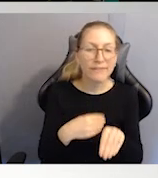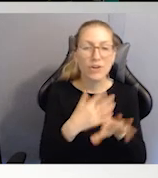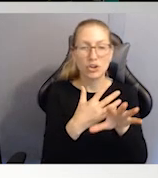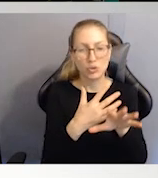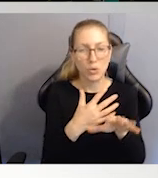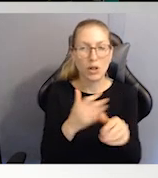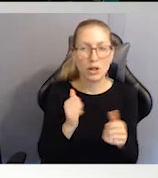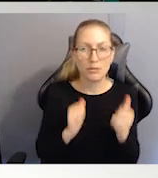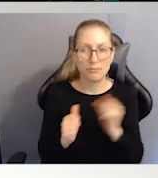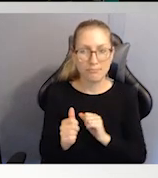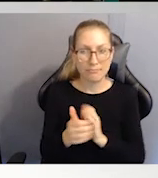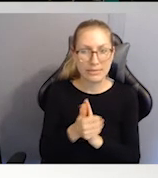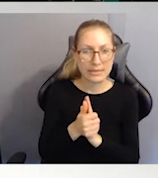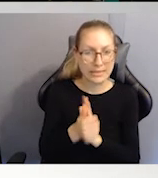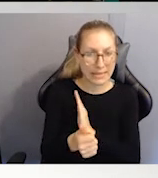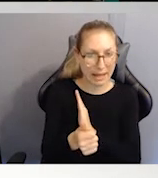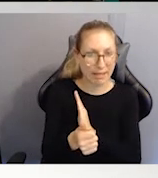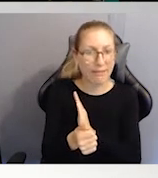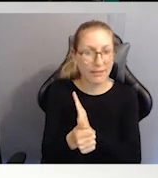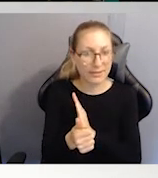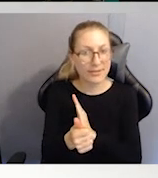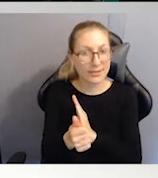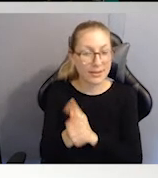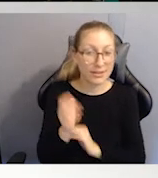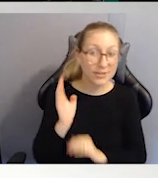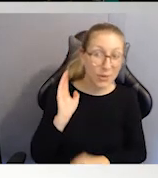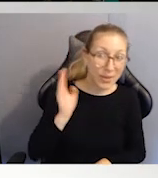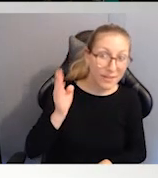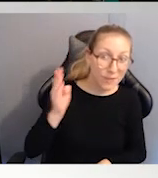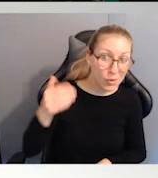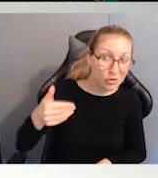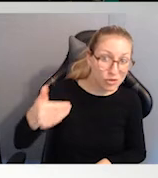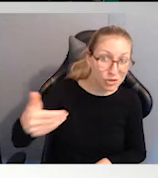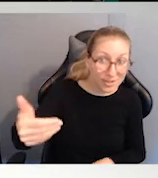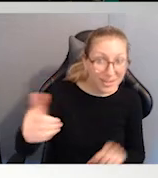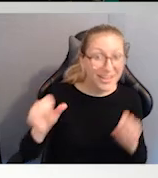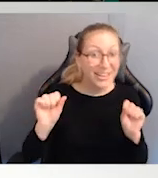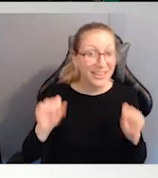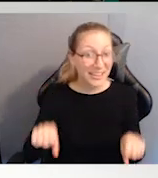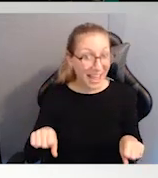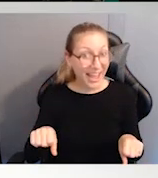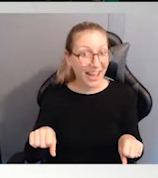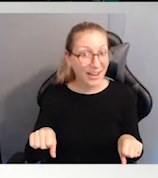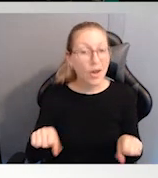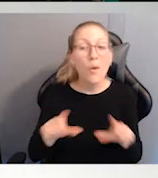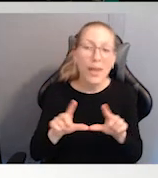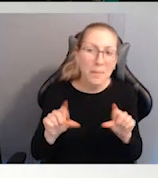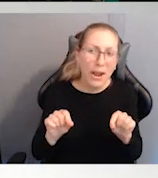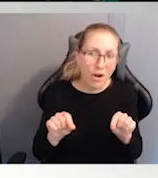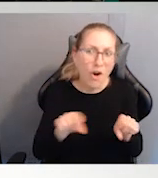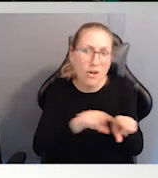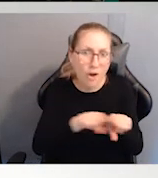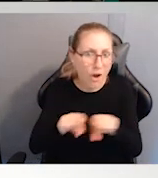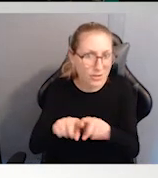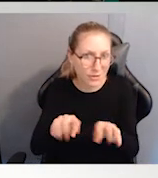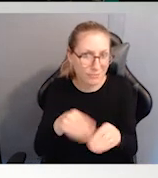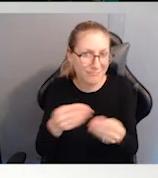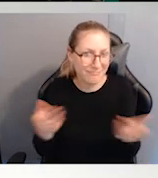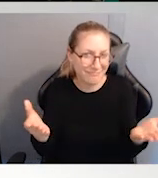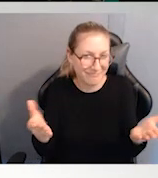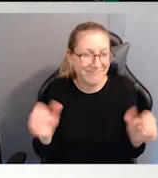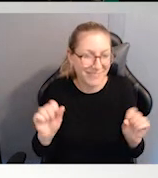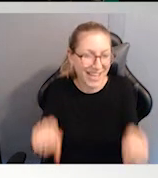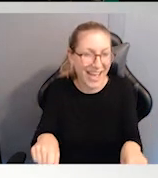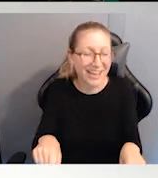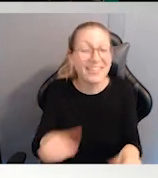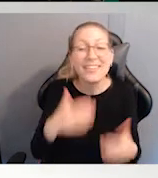that. So in future, we can look at the possibilities. I'll share my card also. Thank you so much.